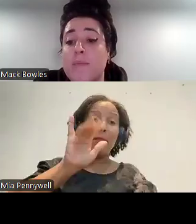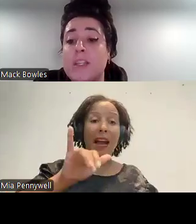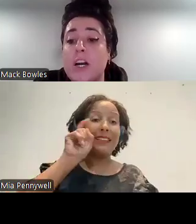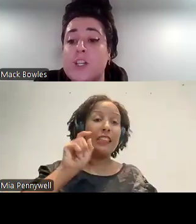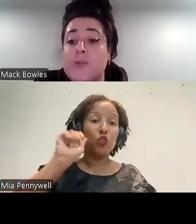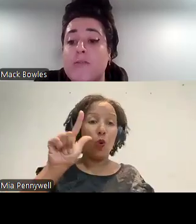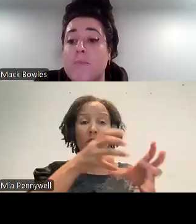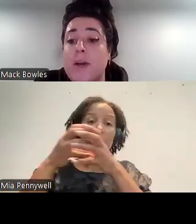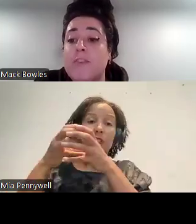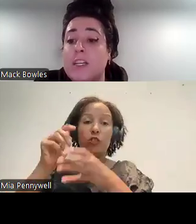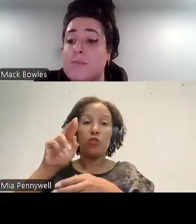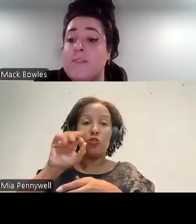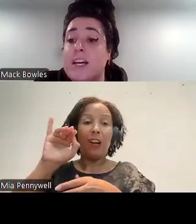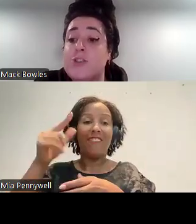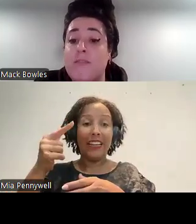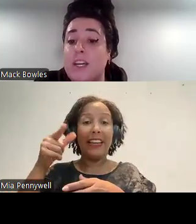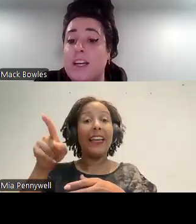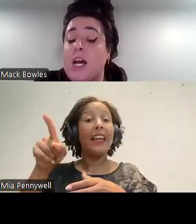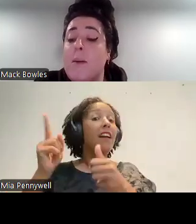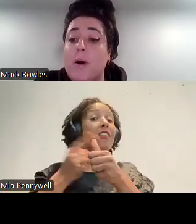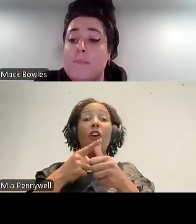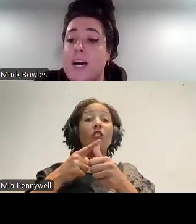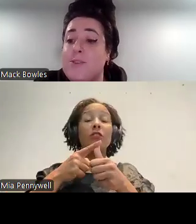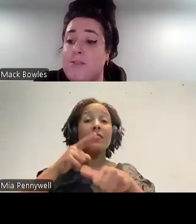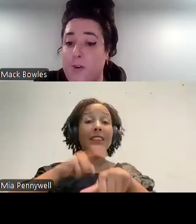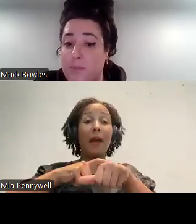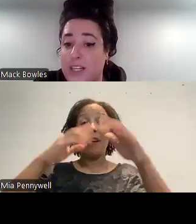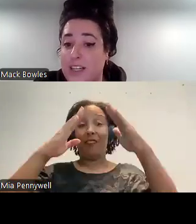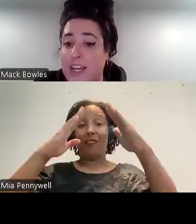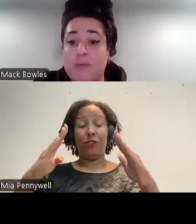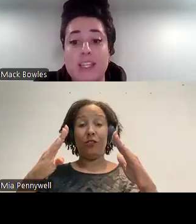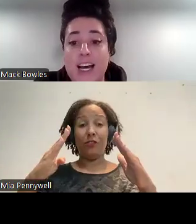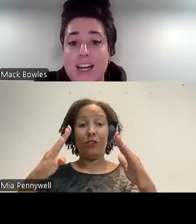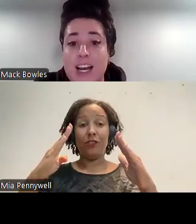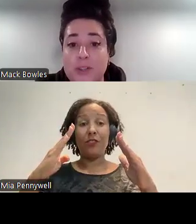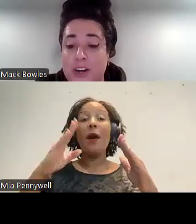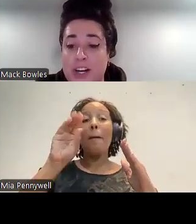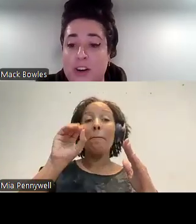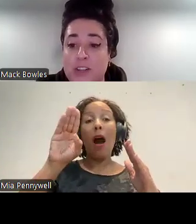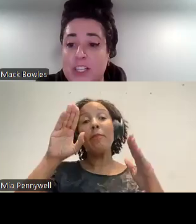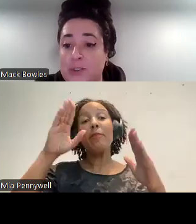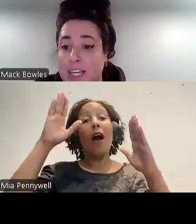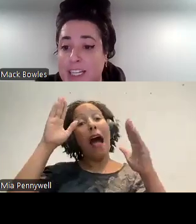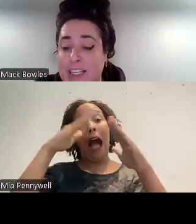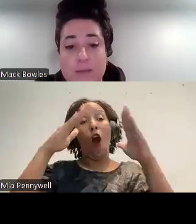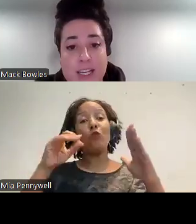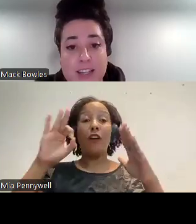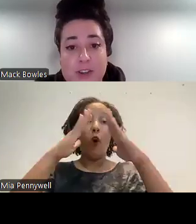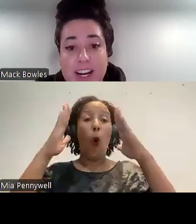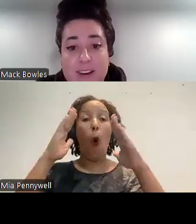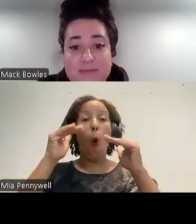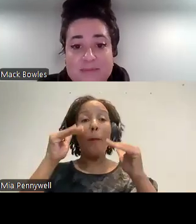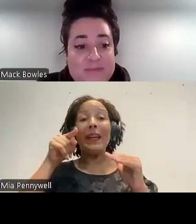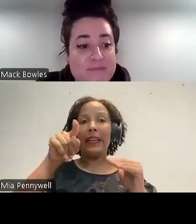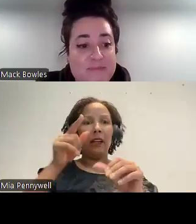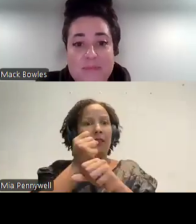house program in the country for male victims of sex trafficking, Bob's House of Hope. And with that, I will turn it over to you, Landon, to begin